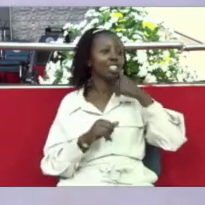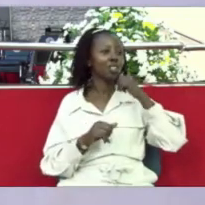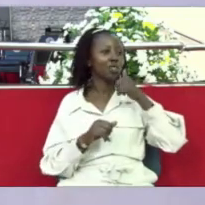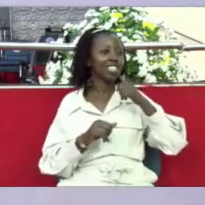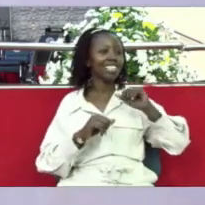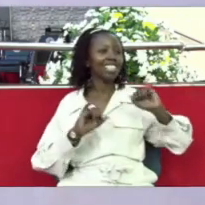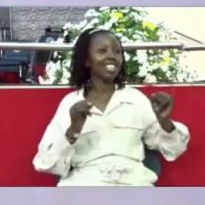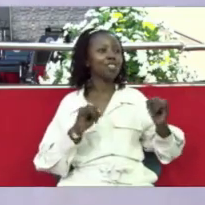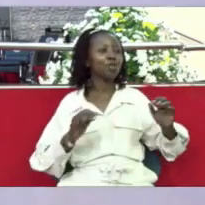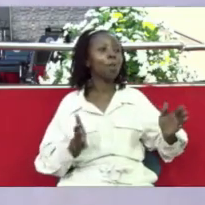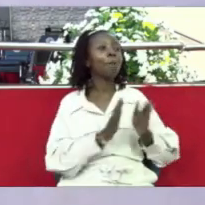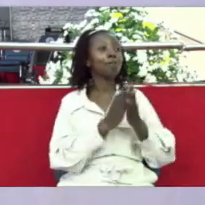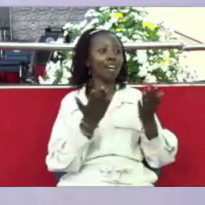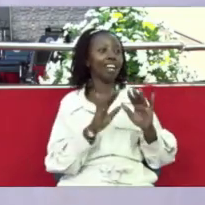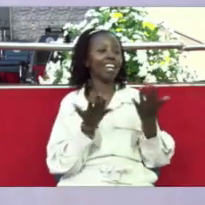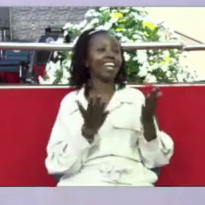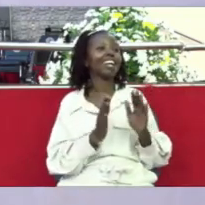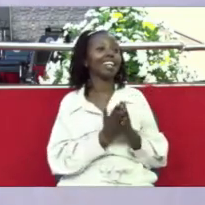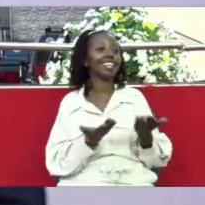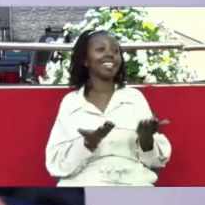I get the feeling, watching the news